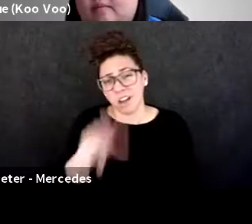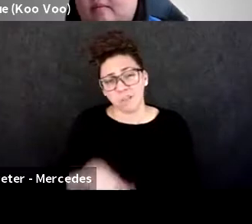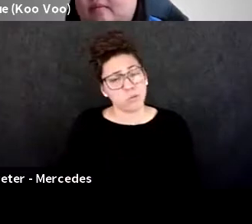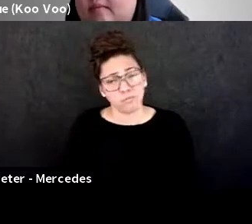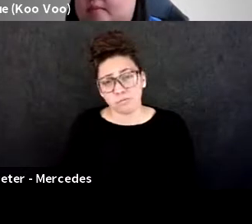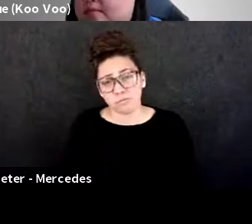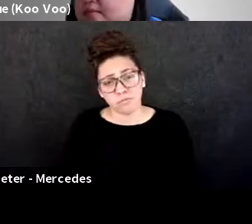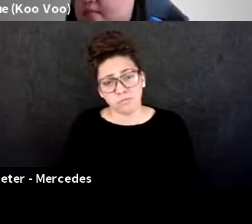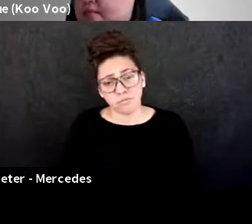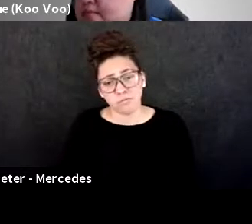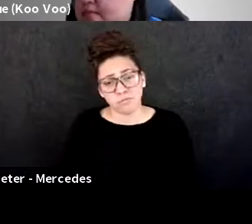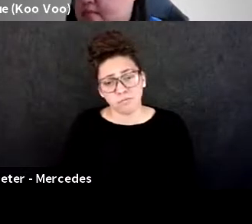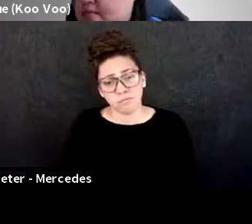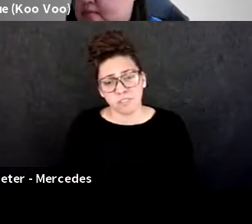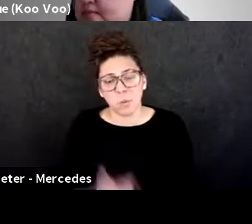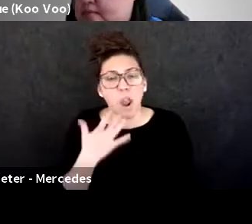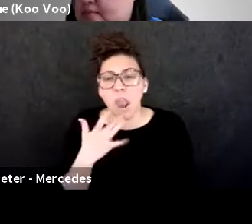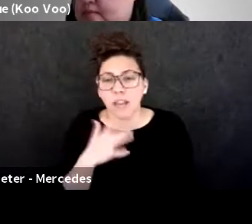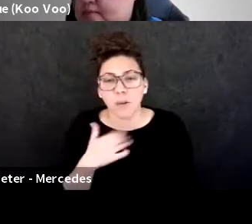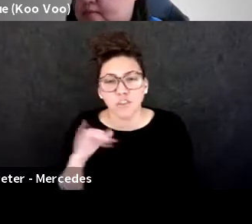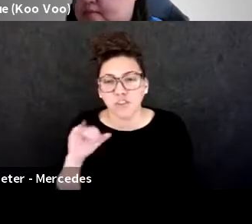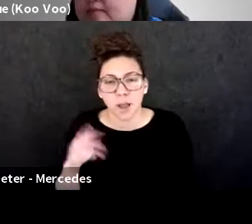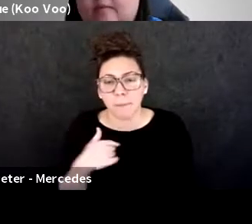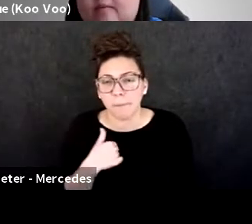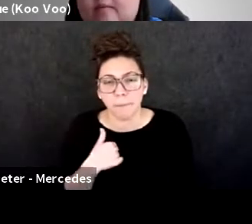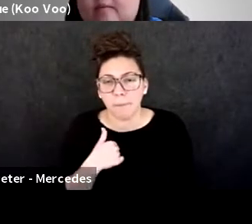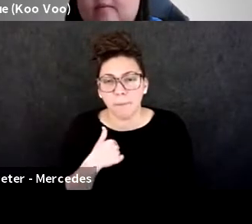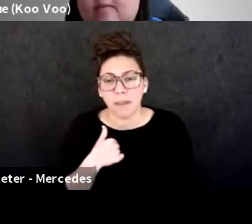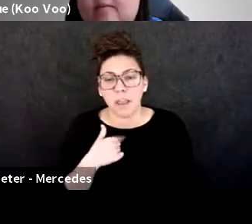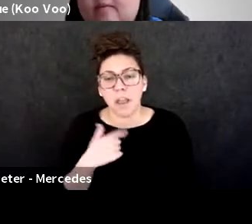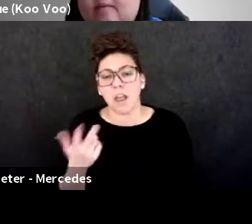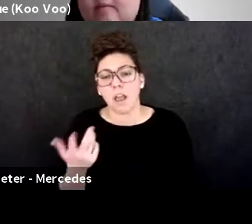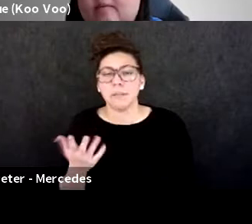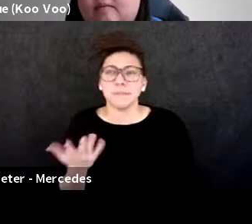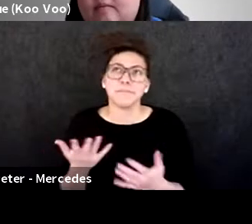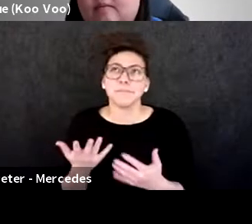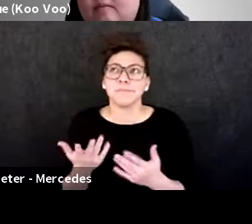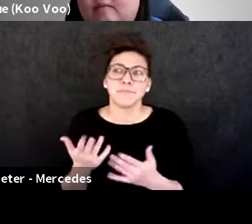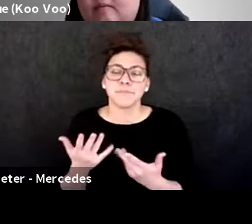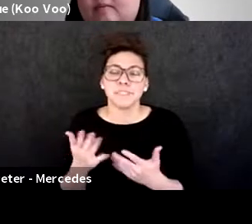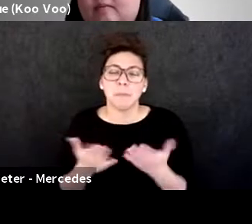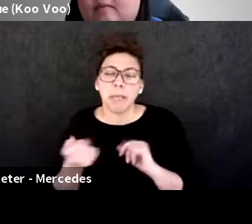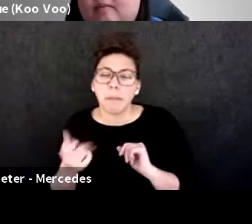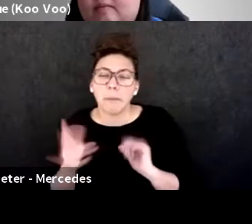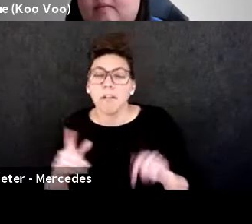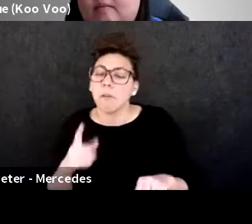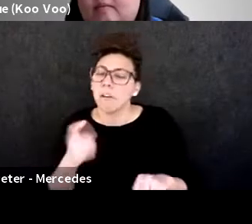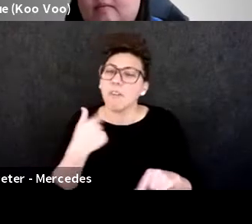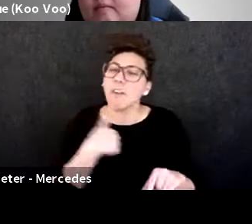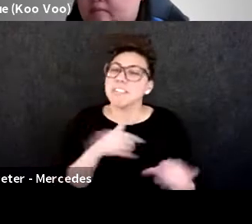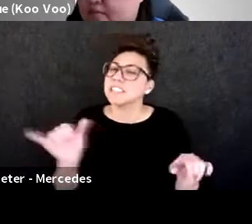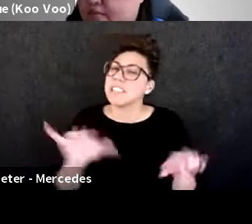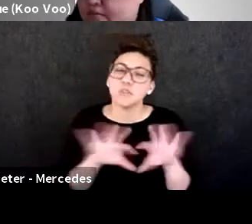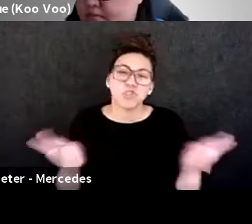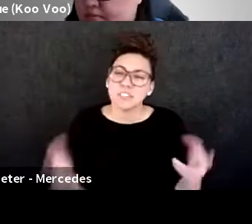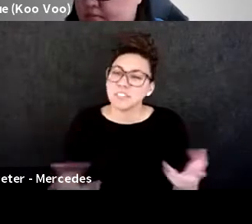We're as qualified. We're not lucky to have a job. I mean, in some sense, I suppose we are, but we have the same degrees. We have